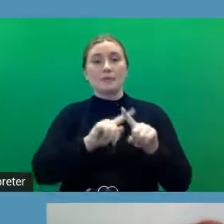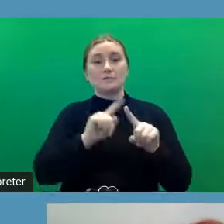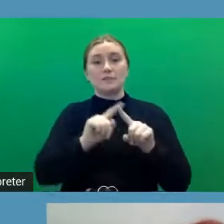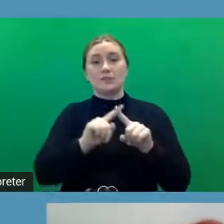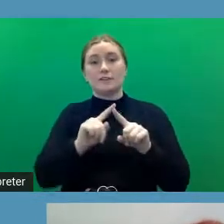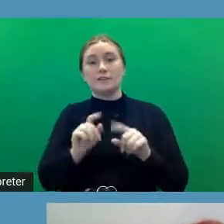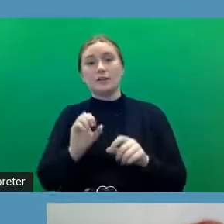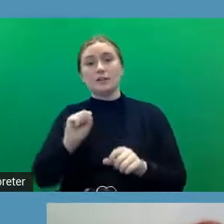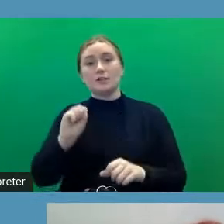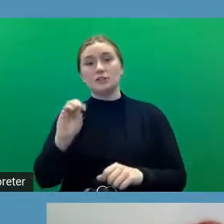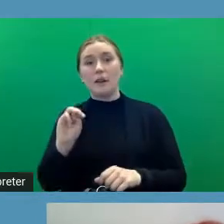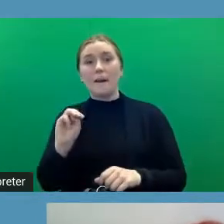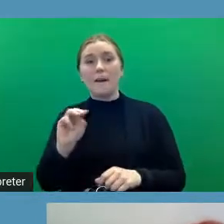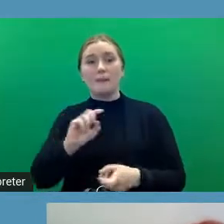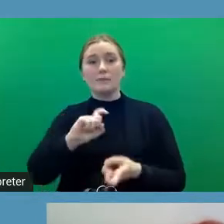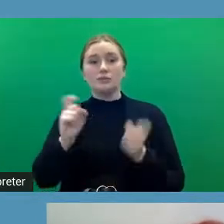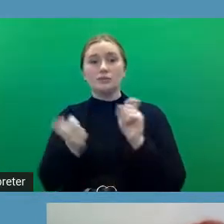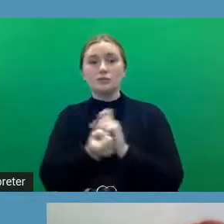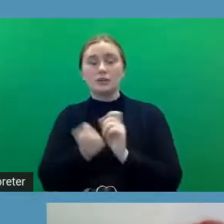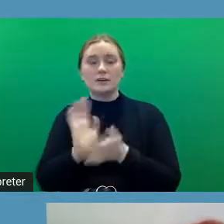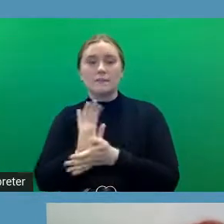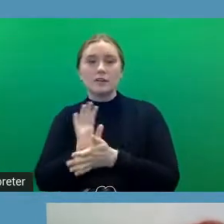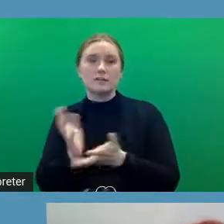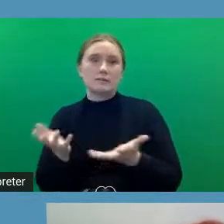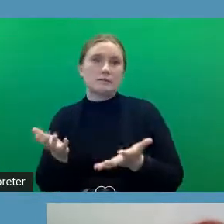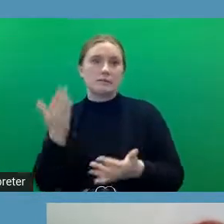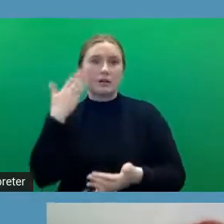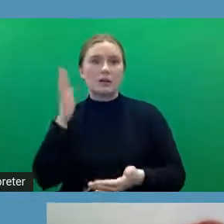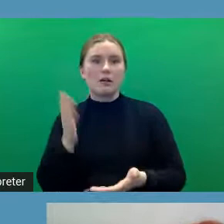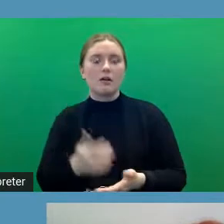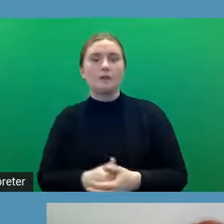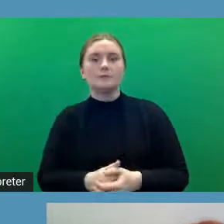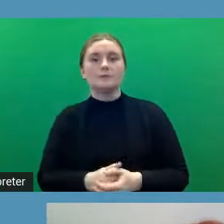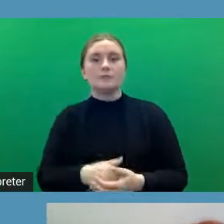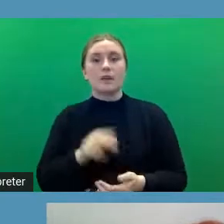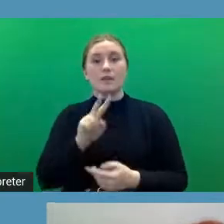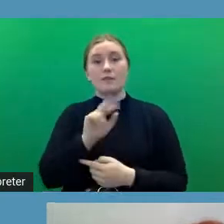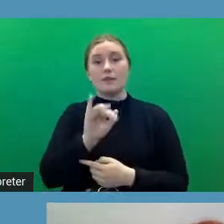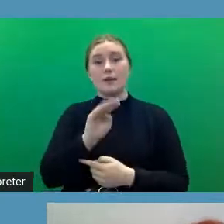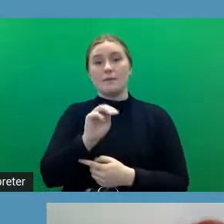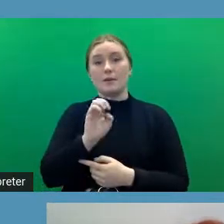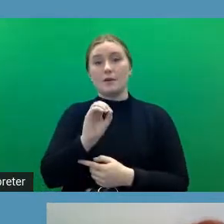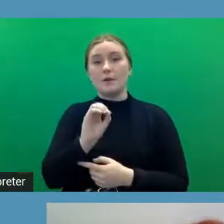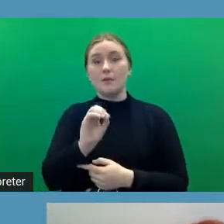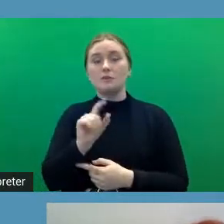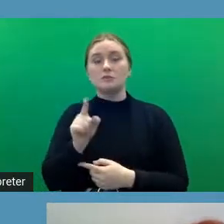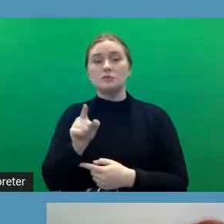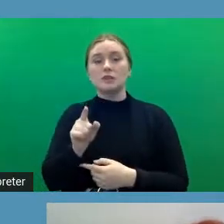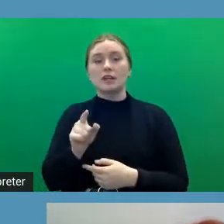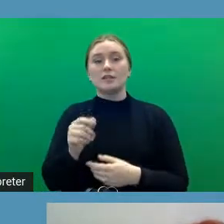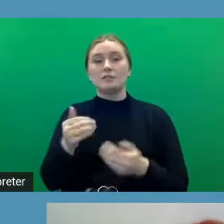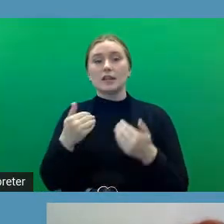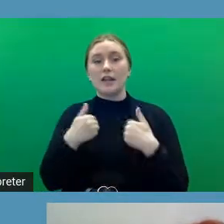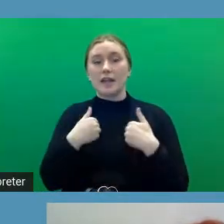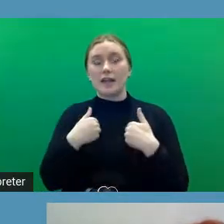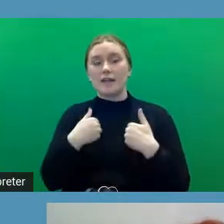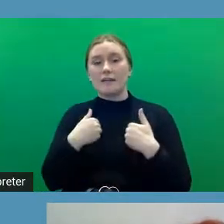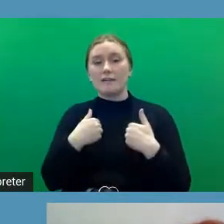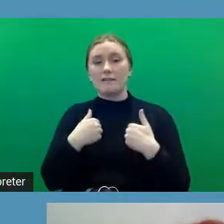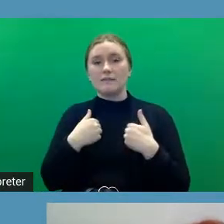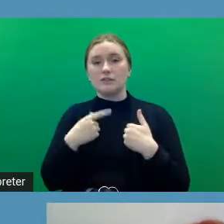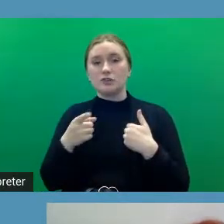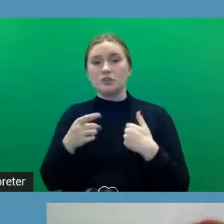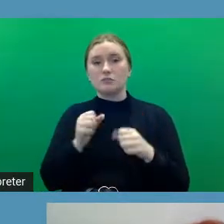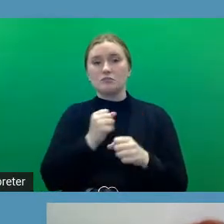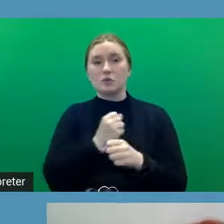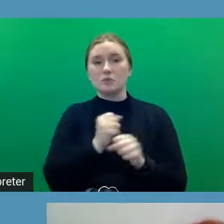to say, Vimeo supports version control. You can replace files on Vimeo and keep all of your interactions.